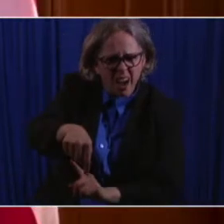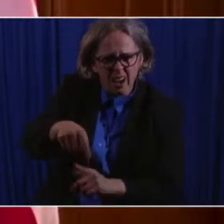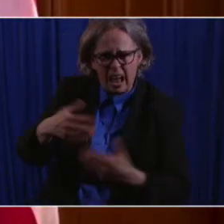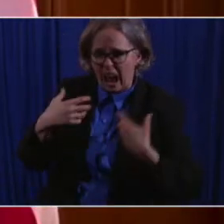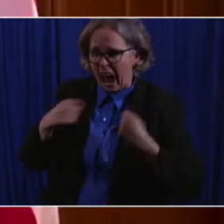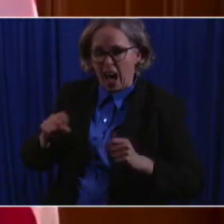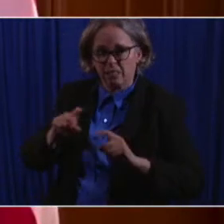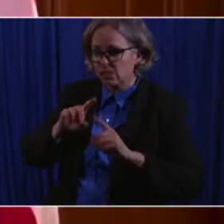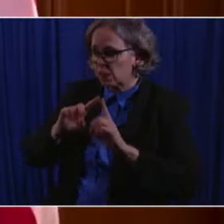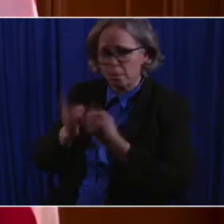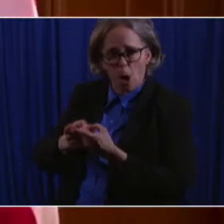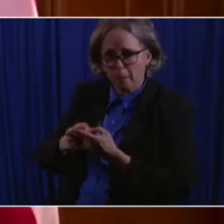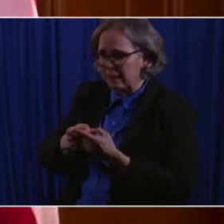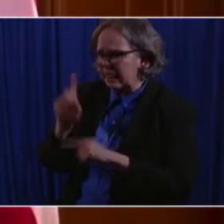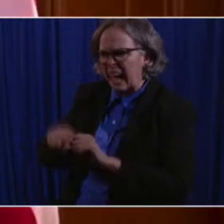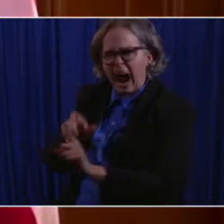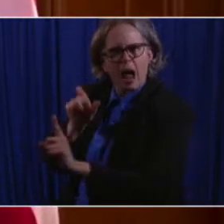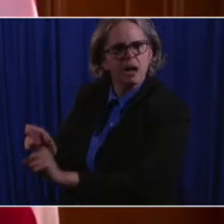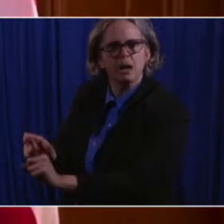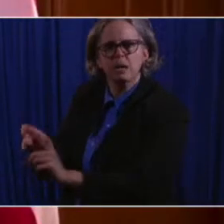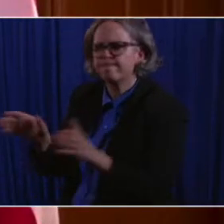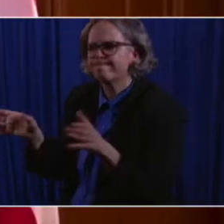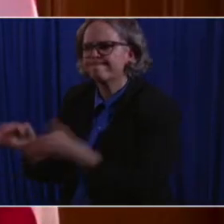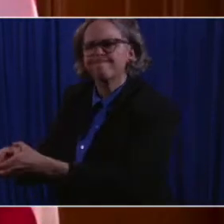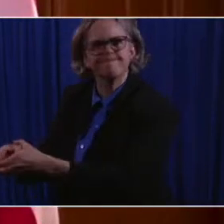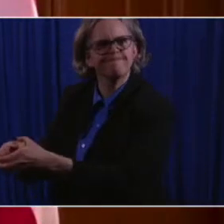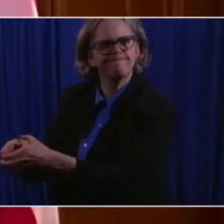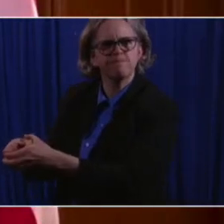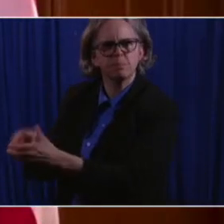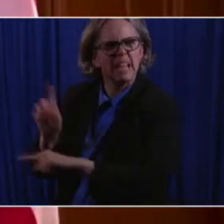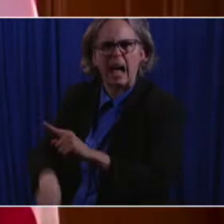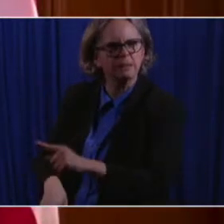something as simple but as dangerous as bad lettuce,